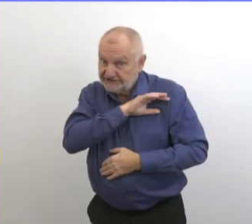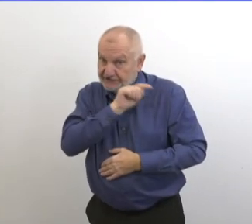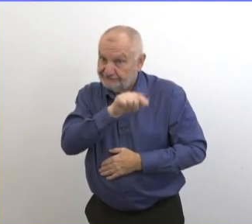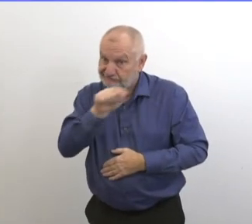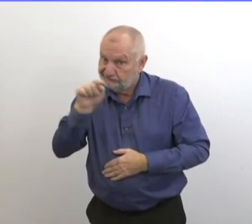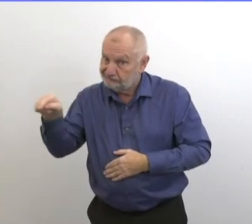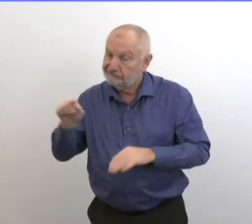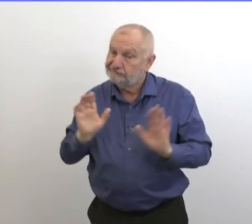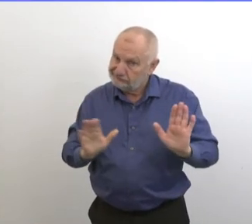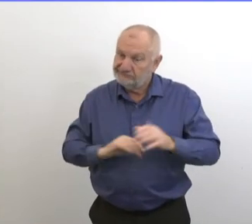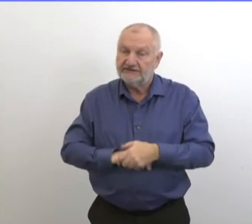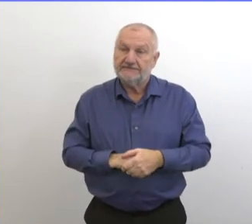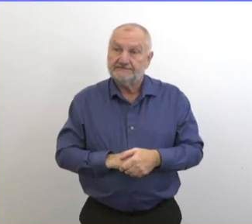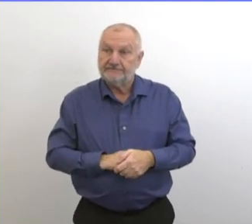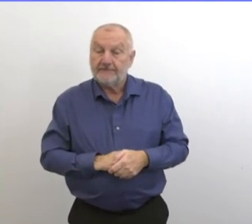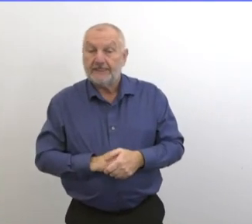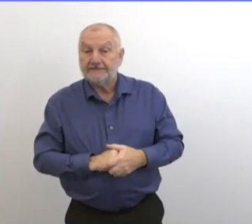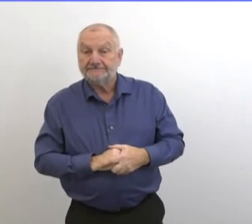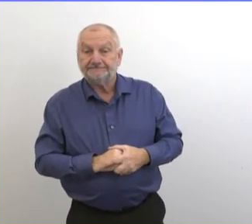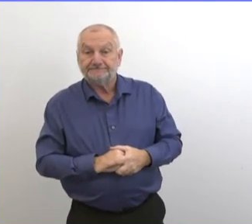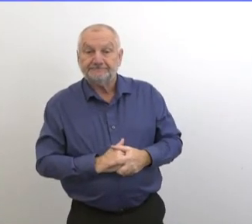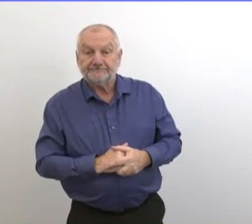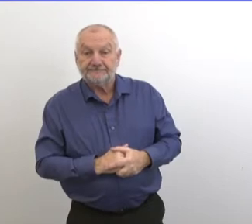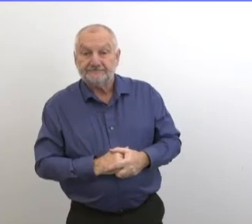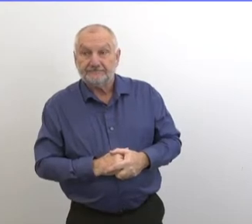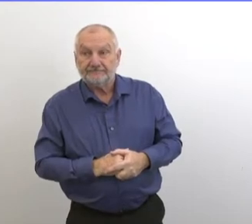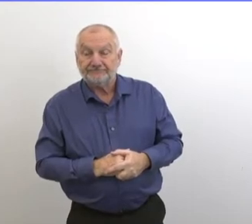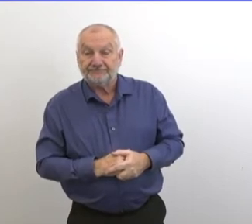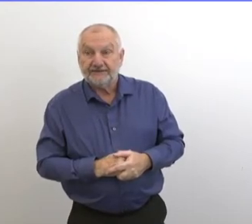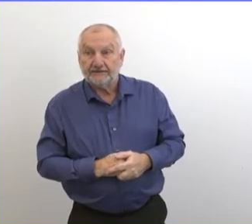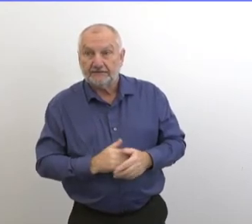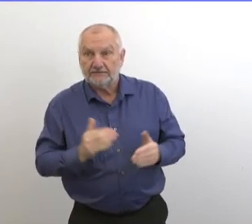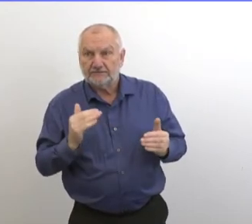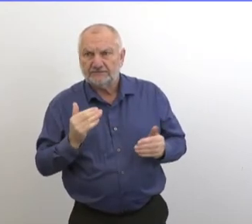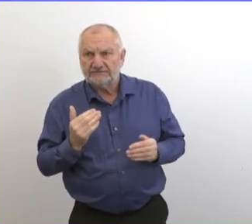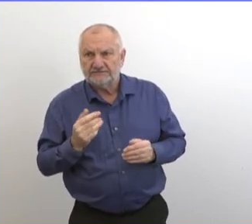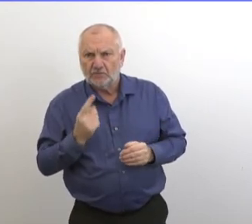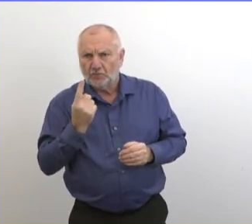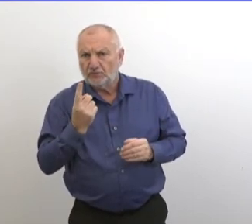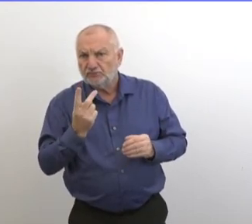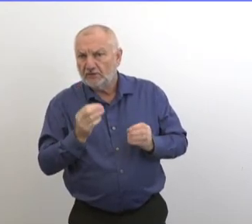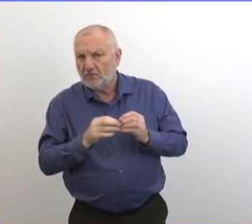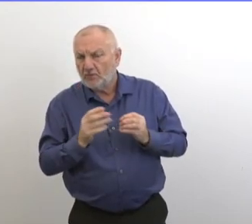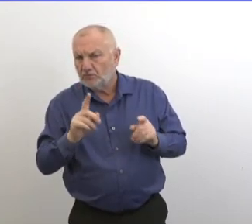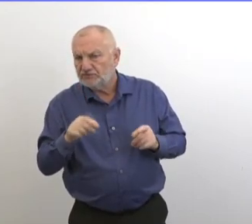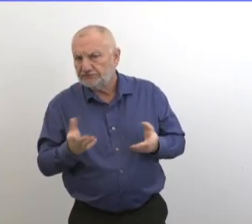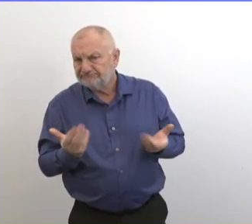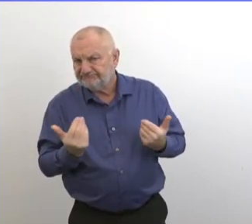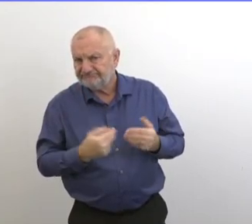Thank you, Minister. We have time for one or two more questions. Please proceed.